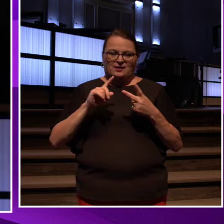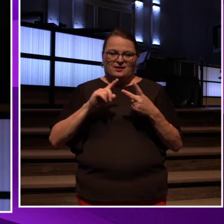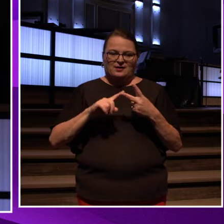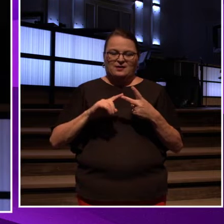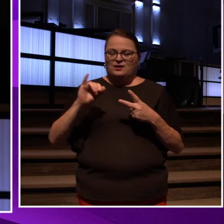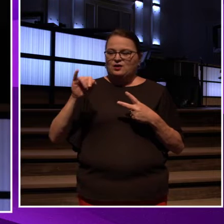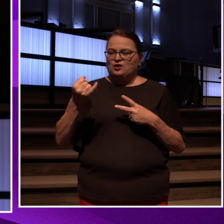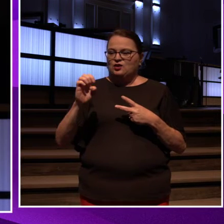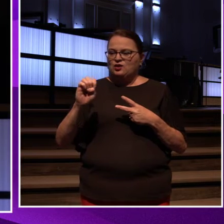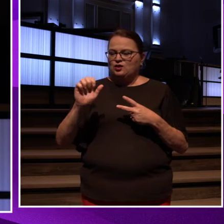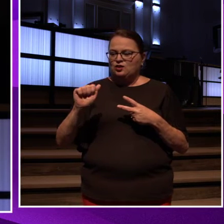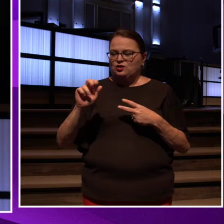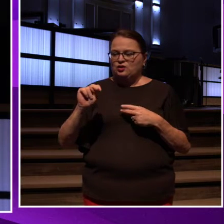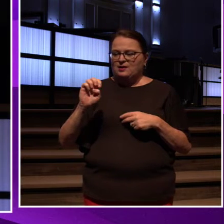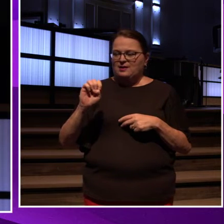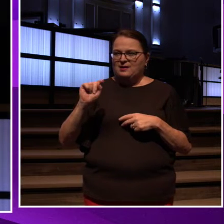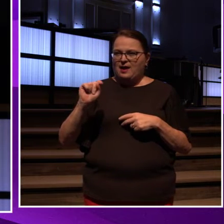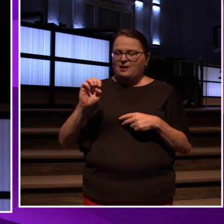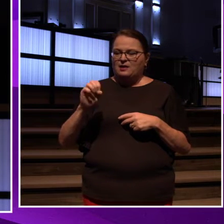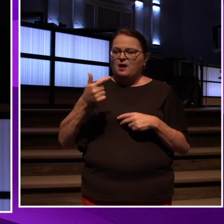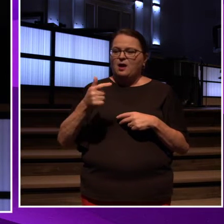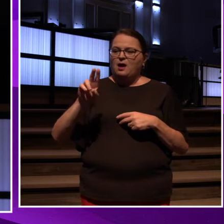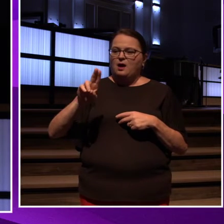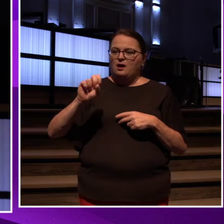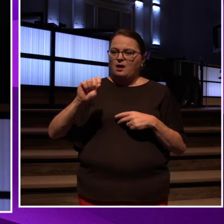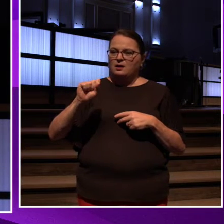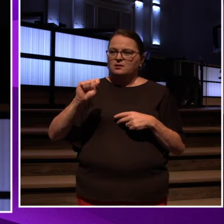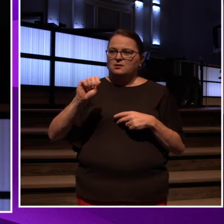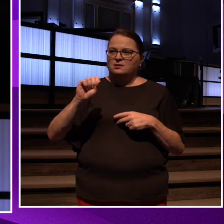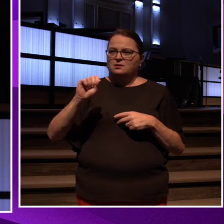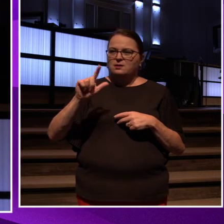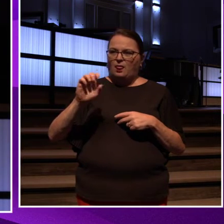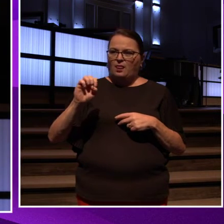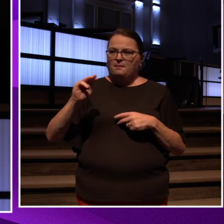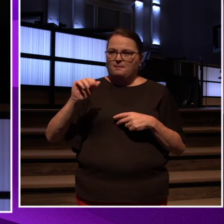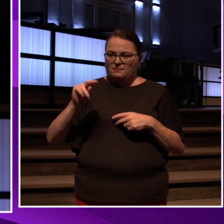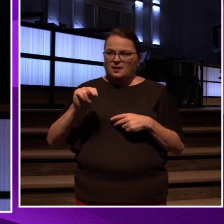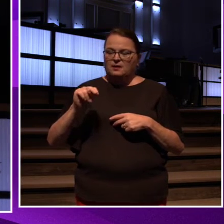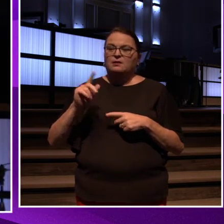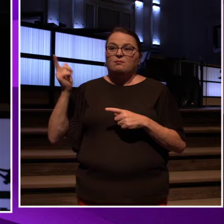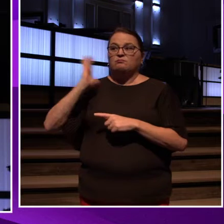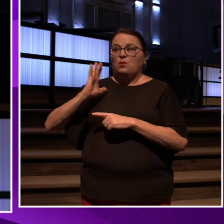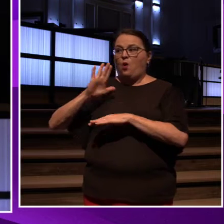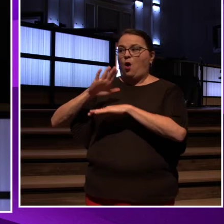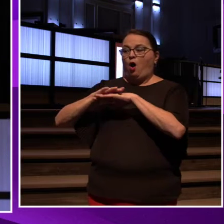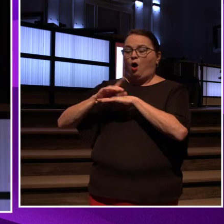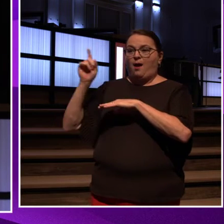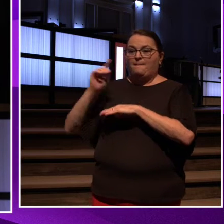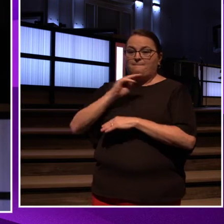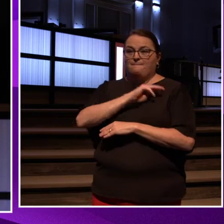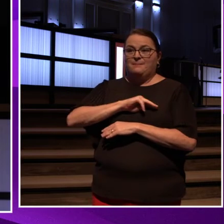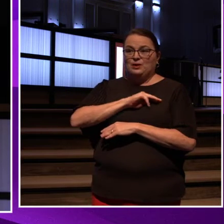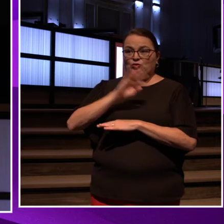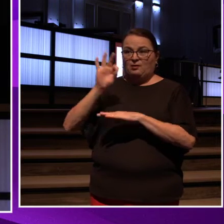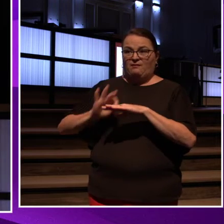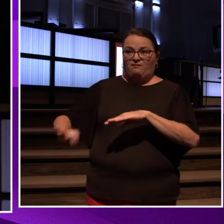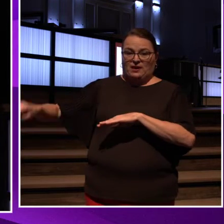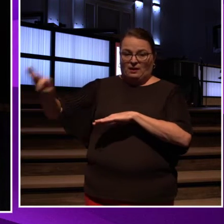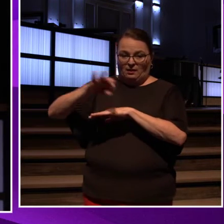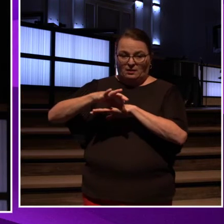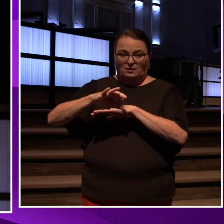Gusselman talk about being moved off of the mission field they are on because